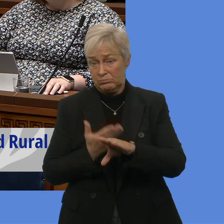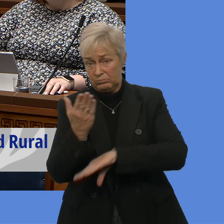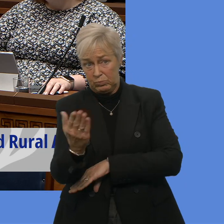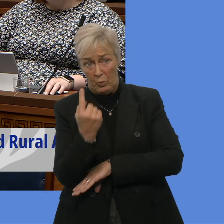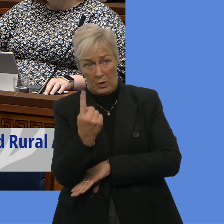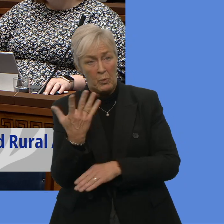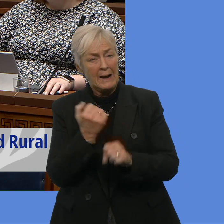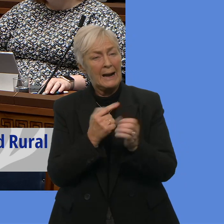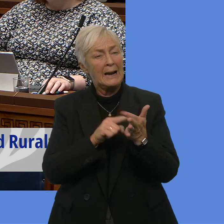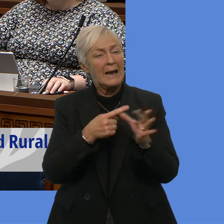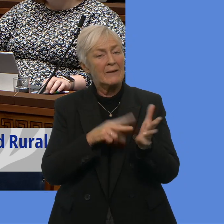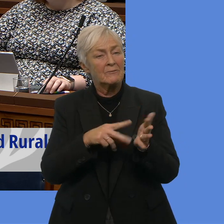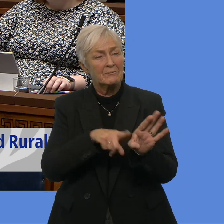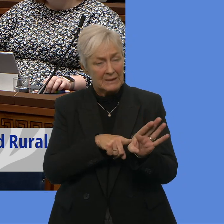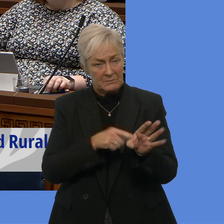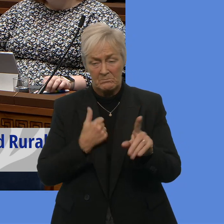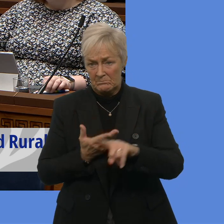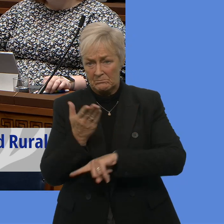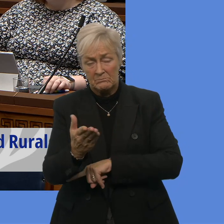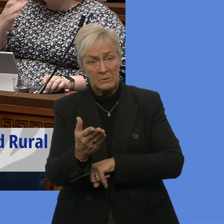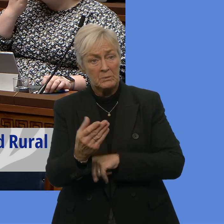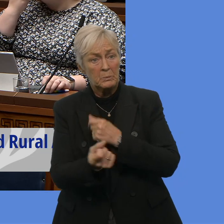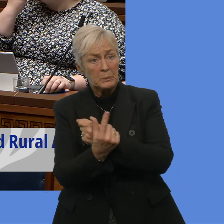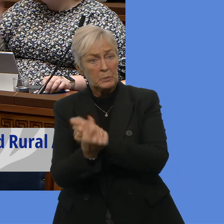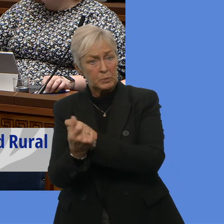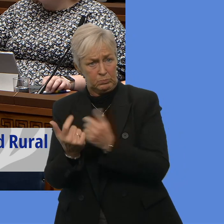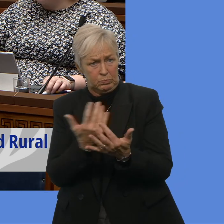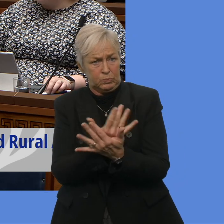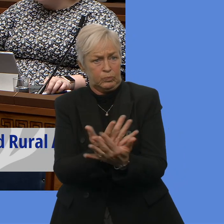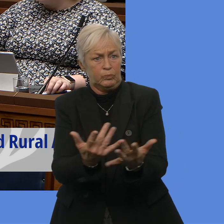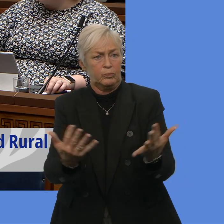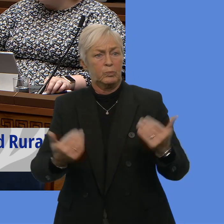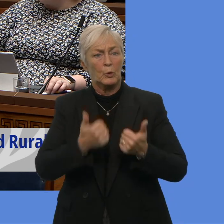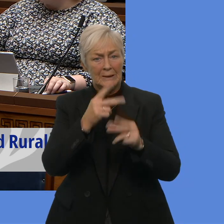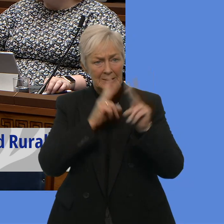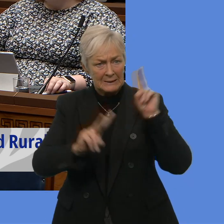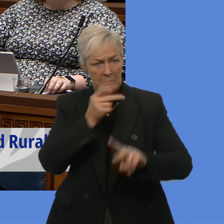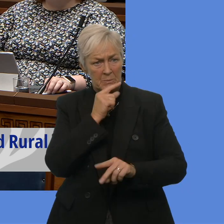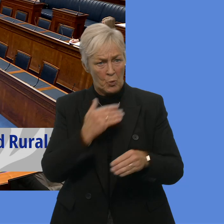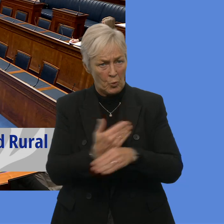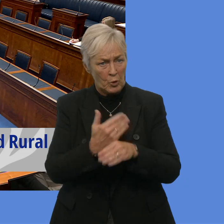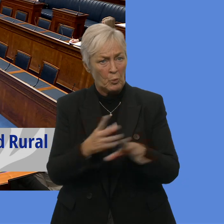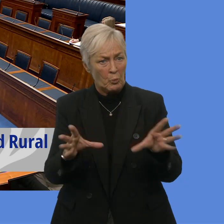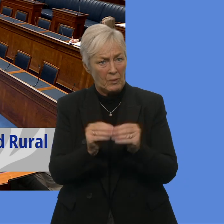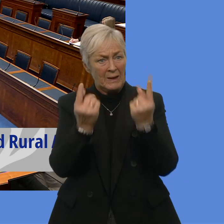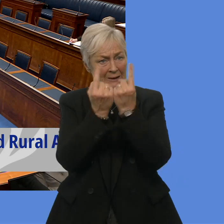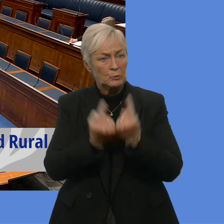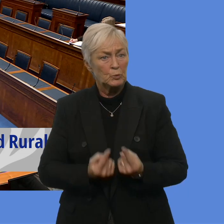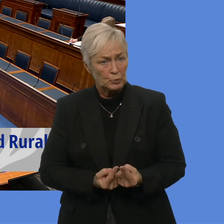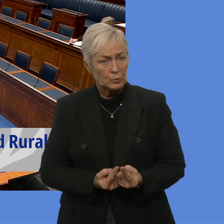in Glenavy, which I've referenced, and the turnout was fantastic, and it was really good to see different people working together around these issues. Carl Hunter.